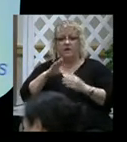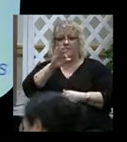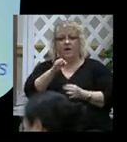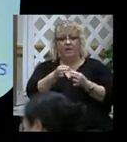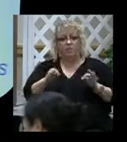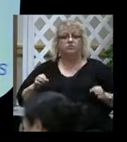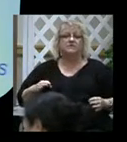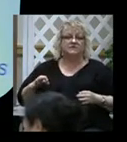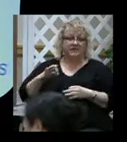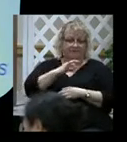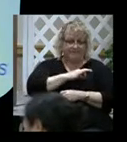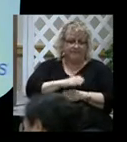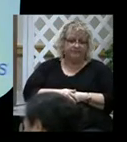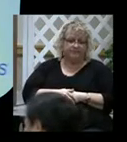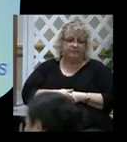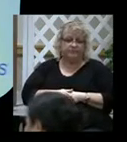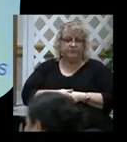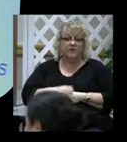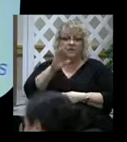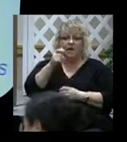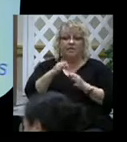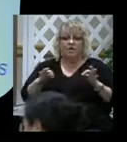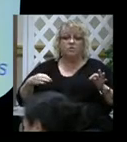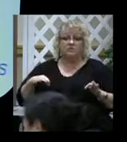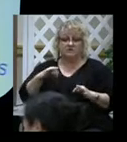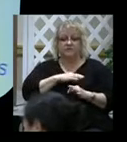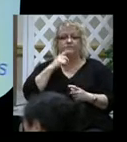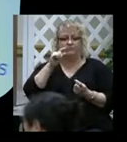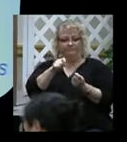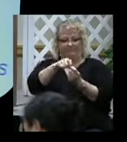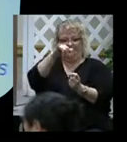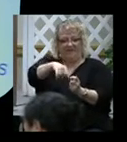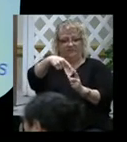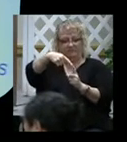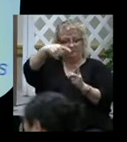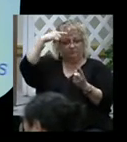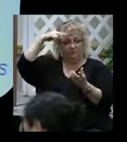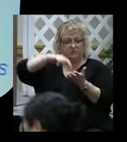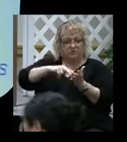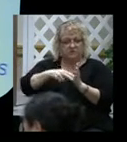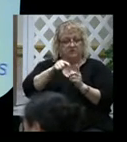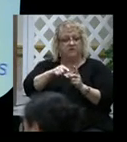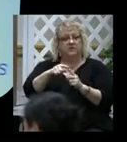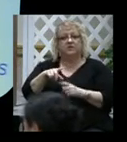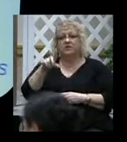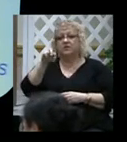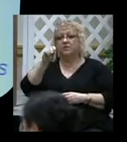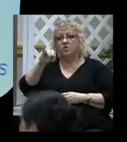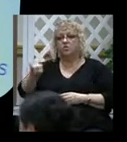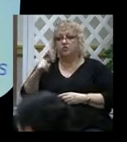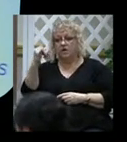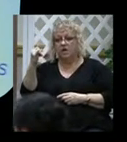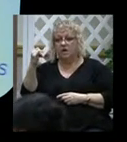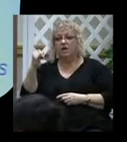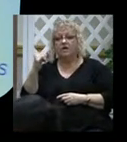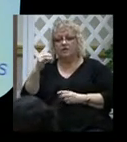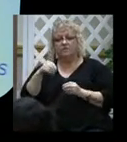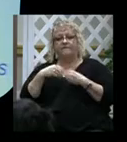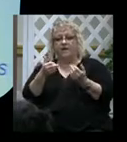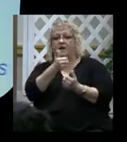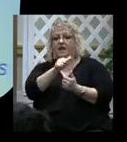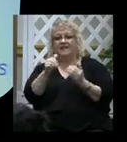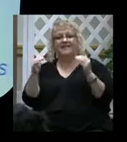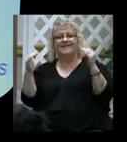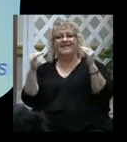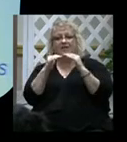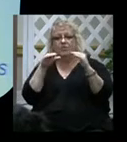staff, specifically for this purpose. And again, the Department of Justice policy of providing equal access